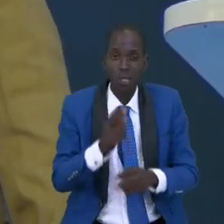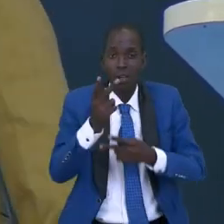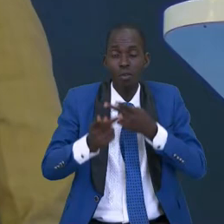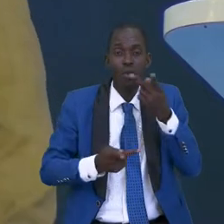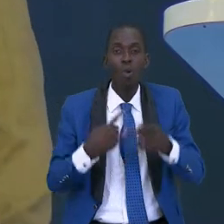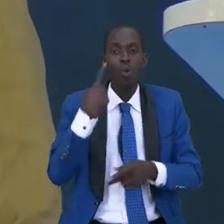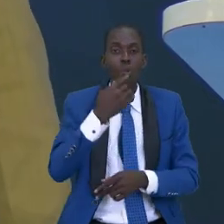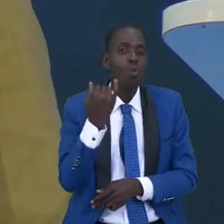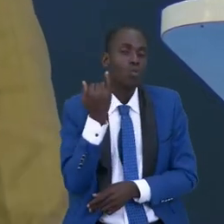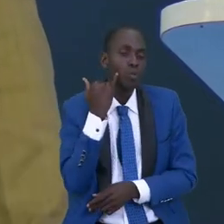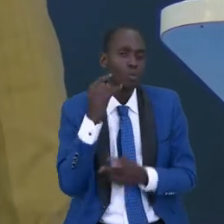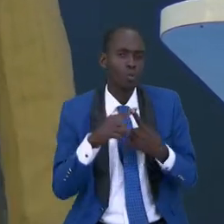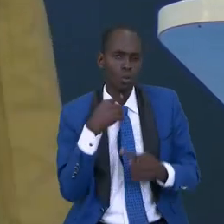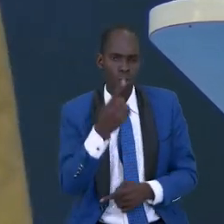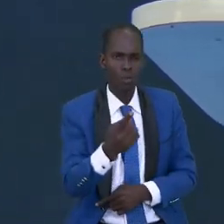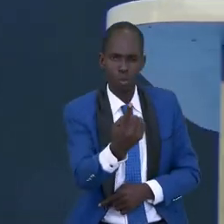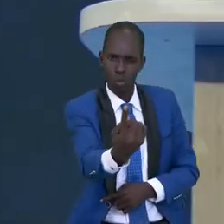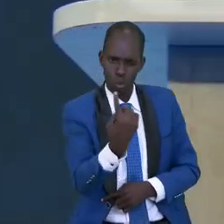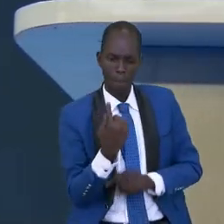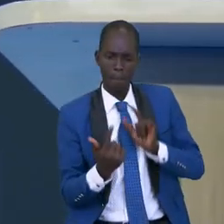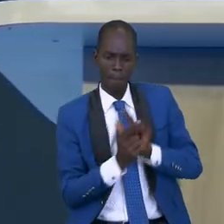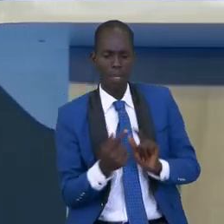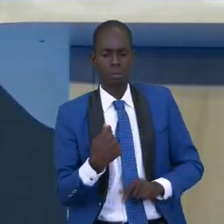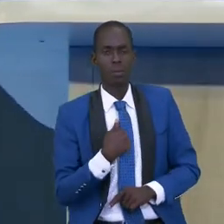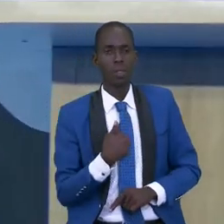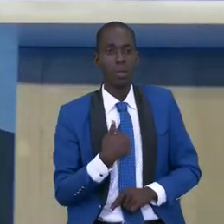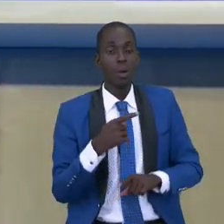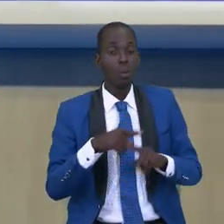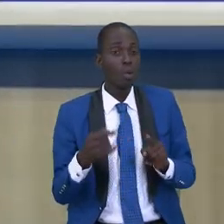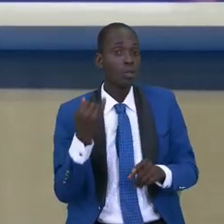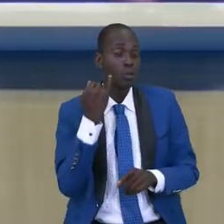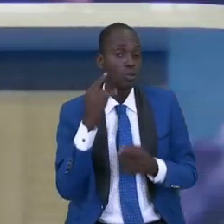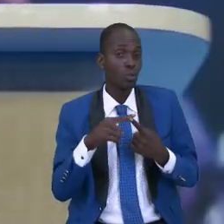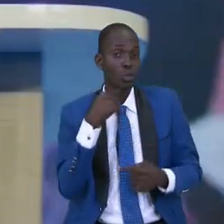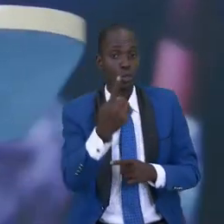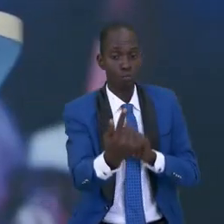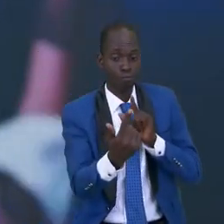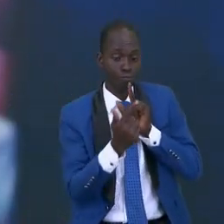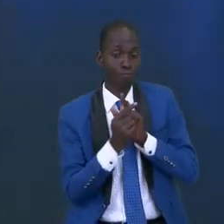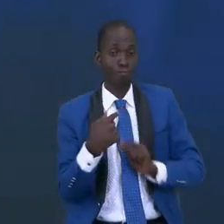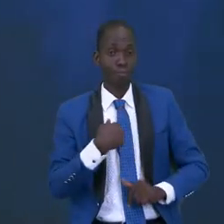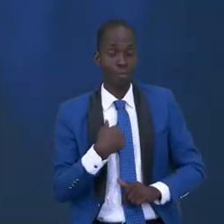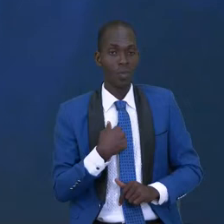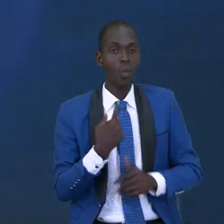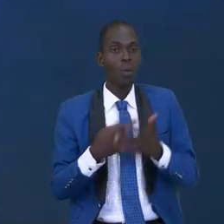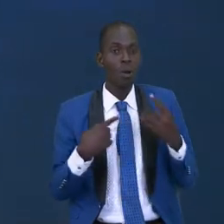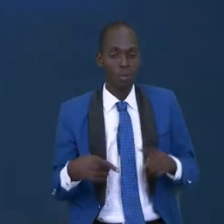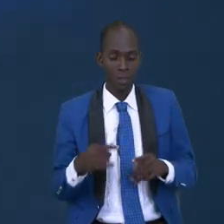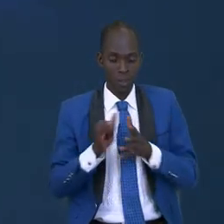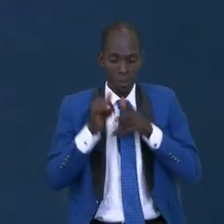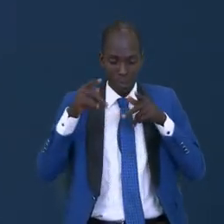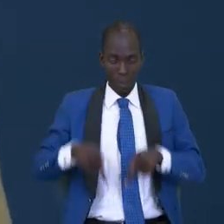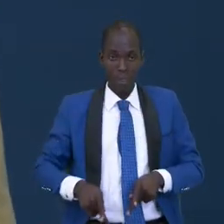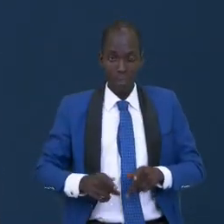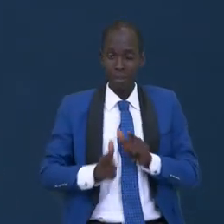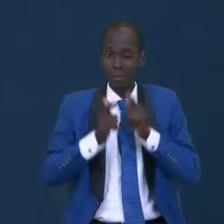you come, but instead of telling you come, he comes to you